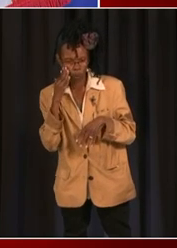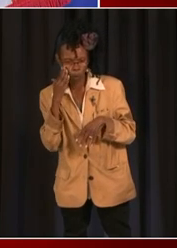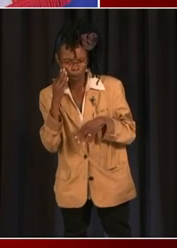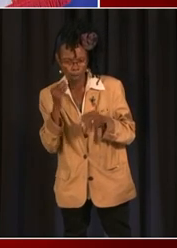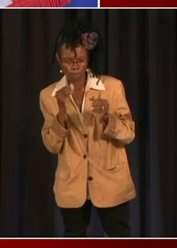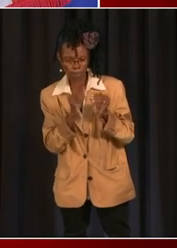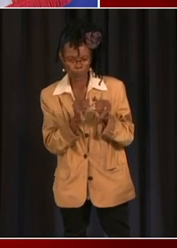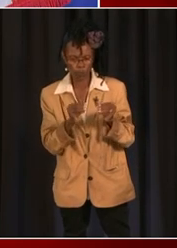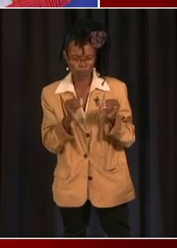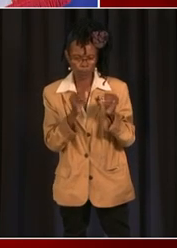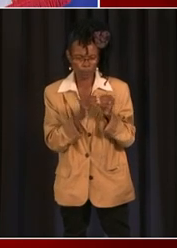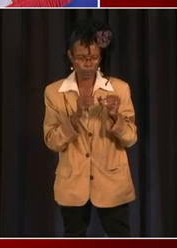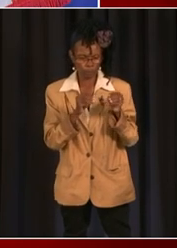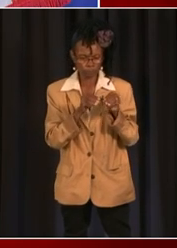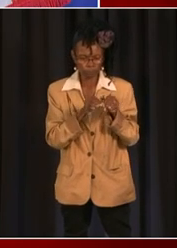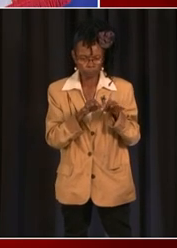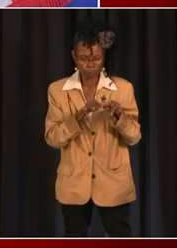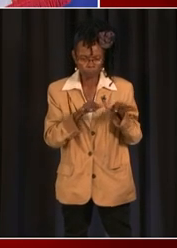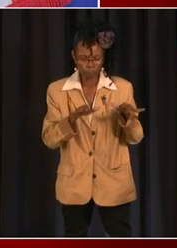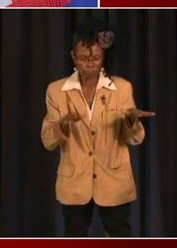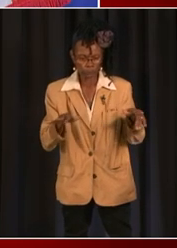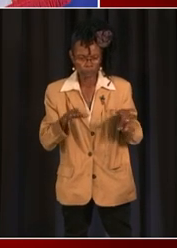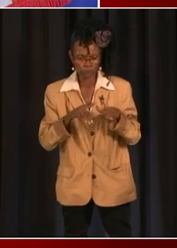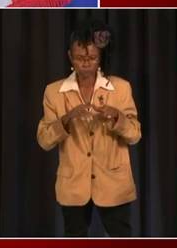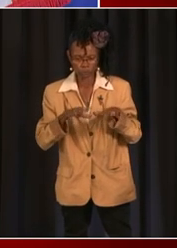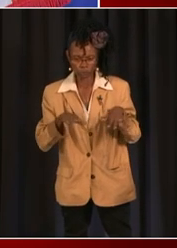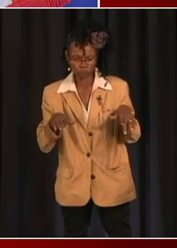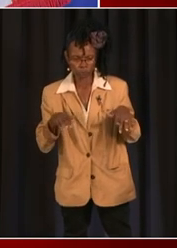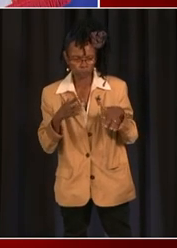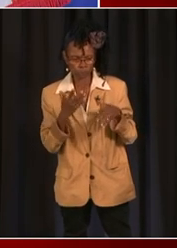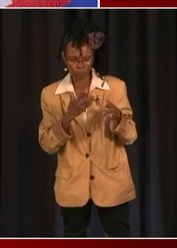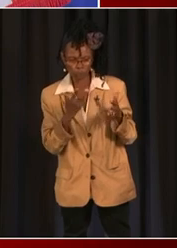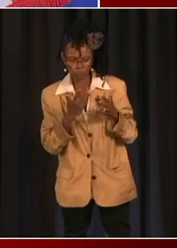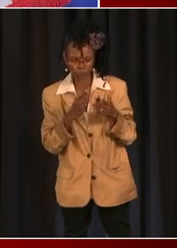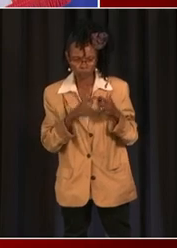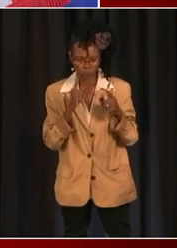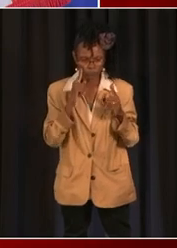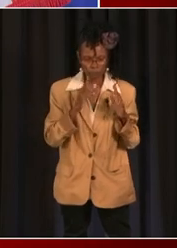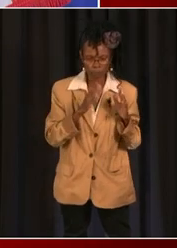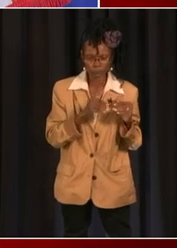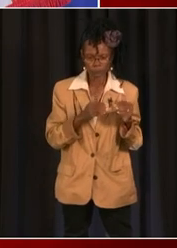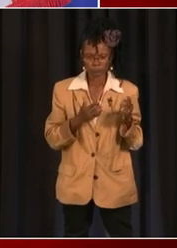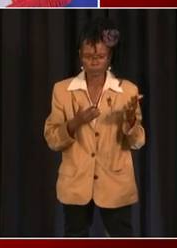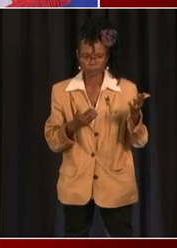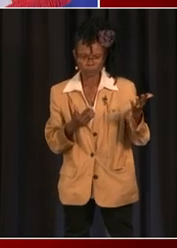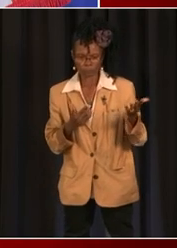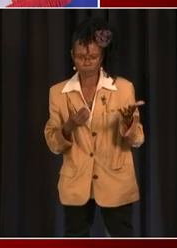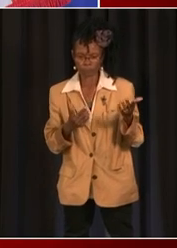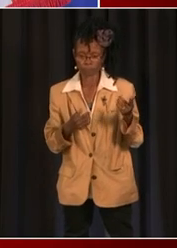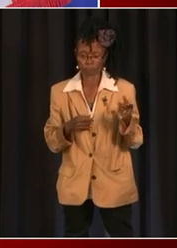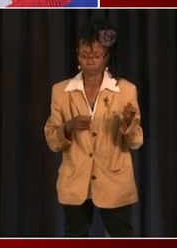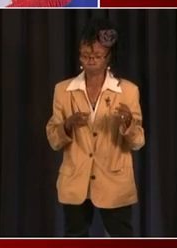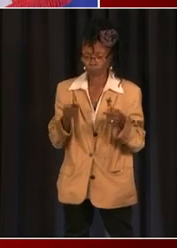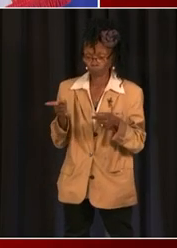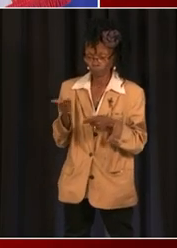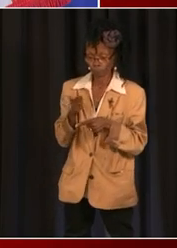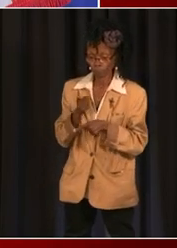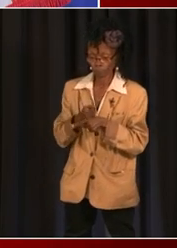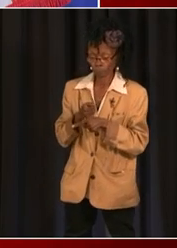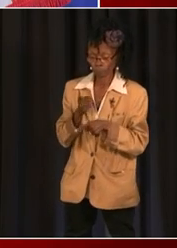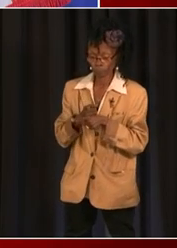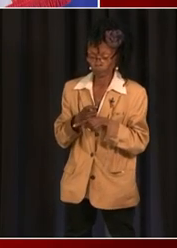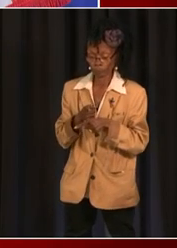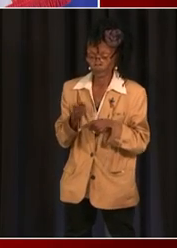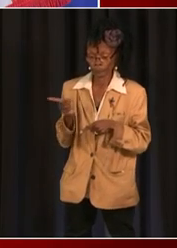cases than one could expect versus what might just be expected given that students are going back? You're right to say, and I